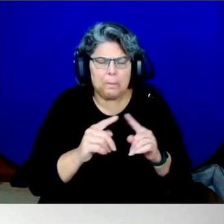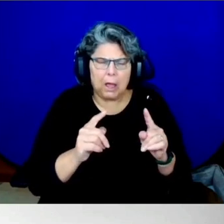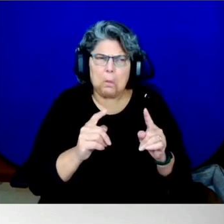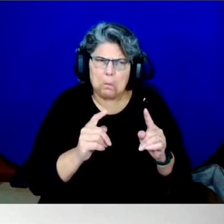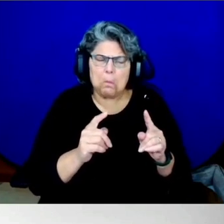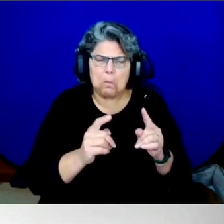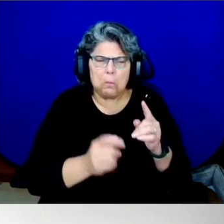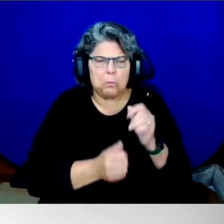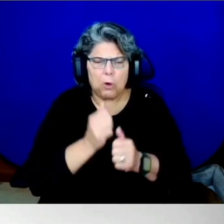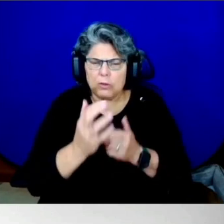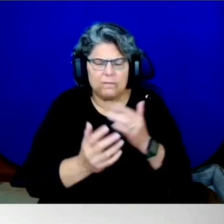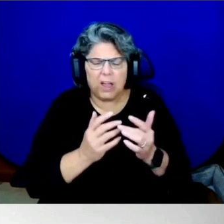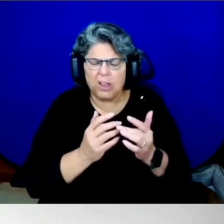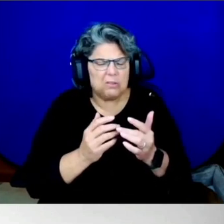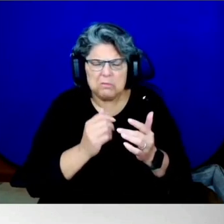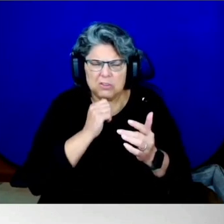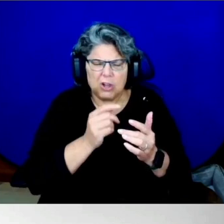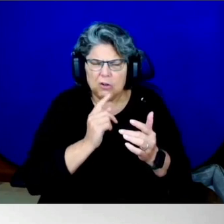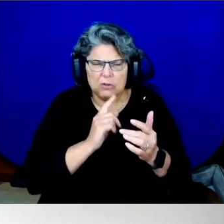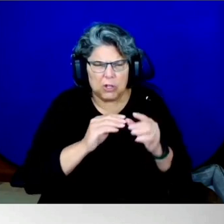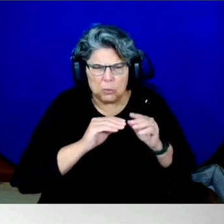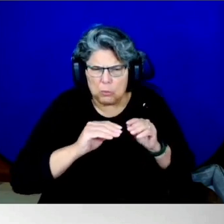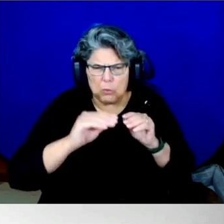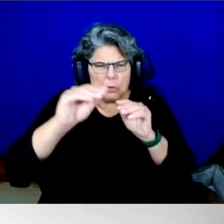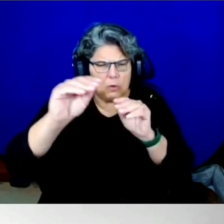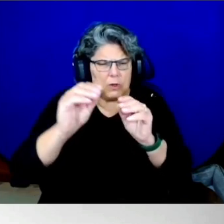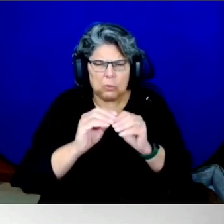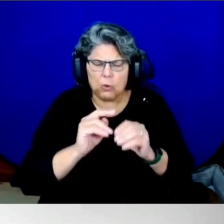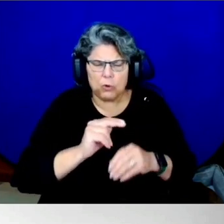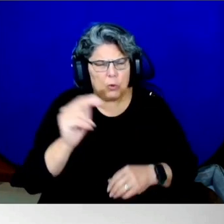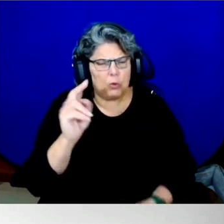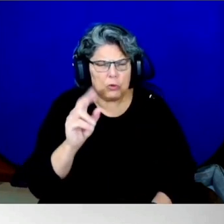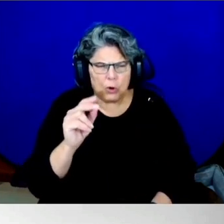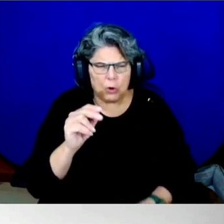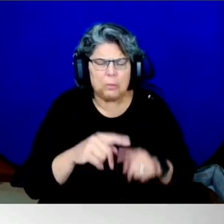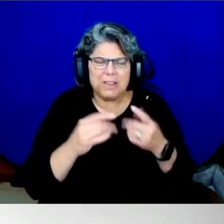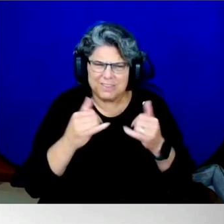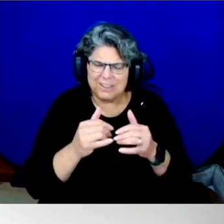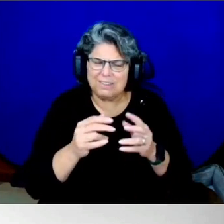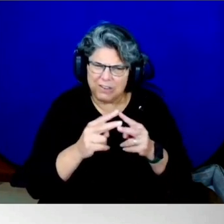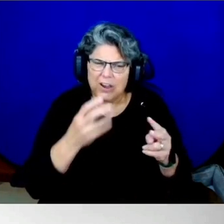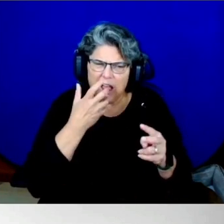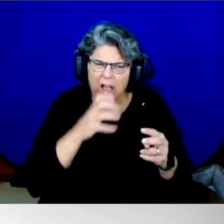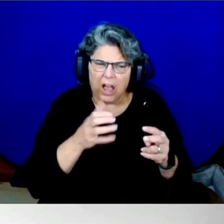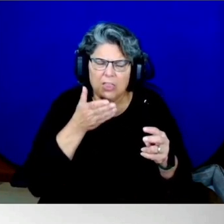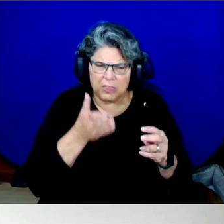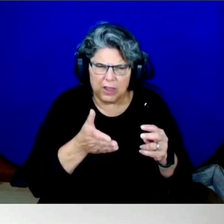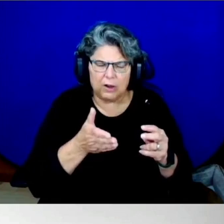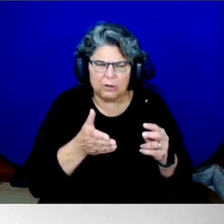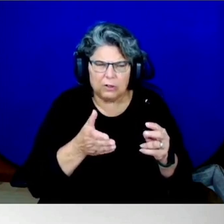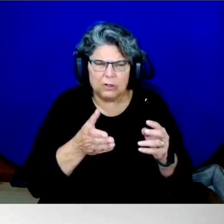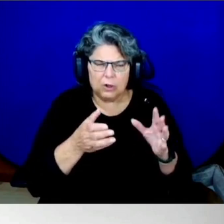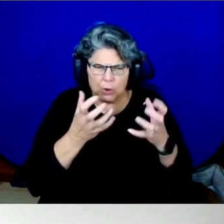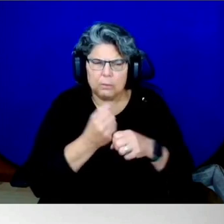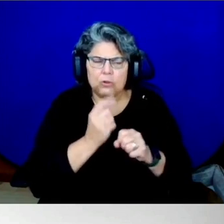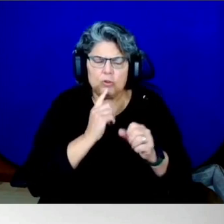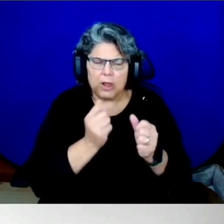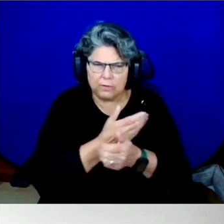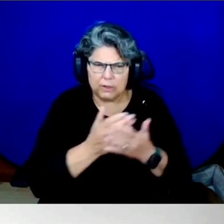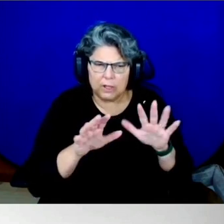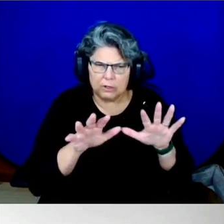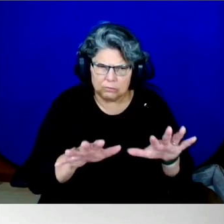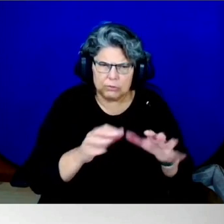longer progressing at this point further north, but there is still quite a bit of heat in there that we're looking at and making sure that it's good and secure. Coming out